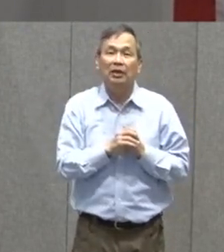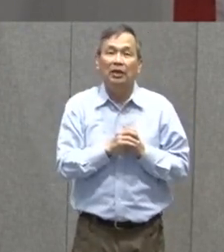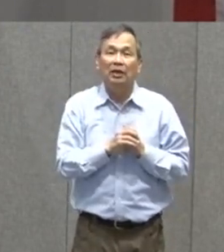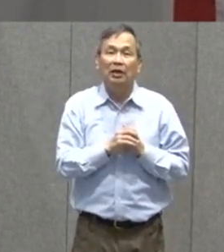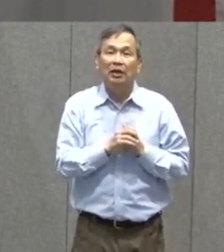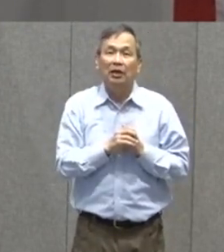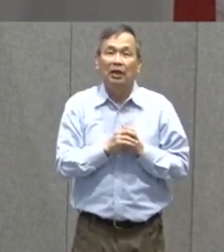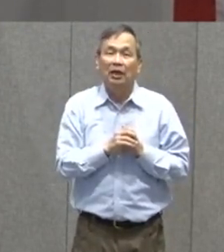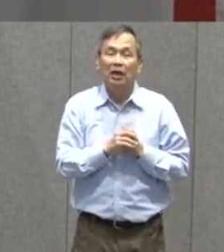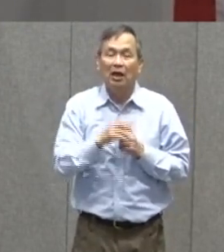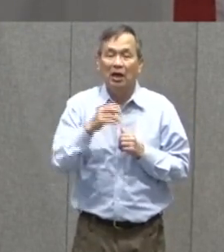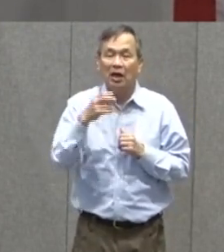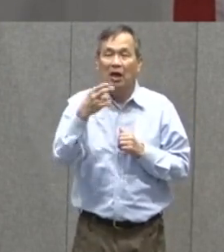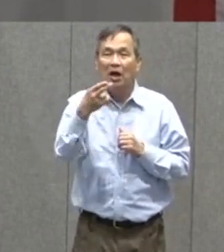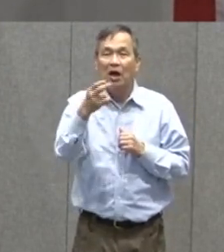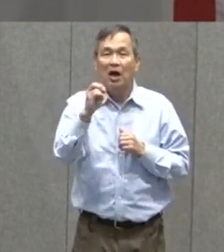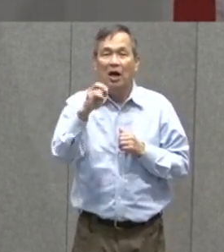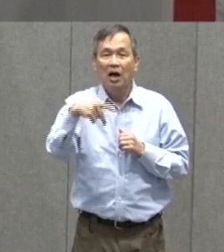hopscotch